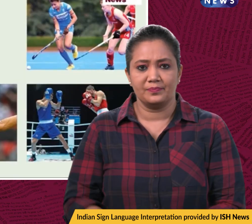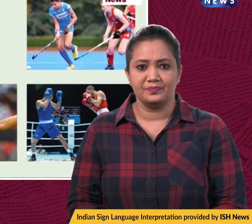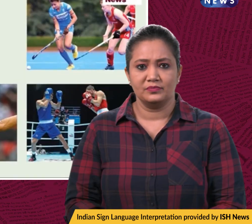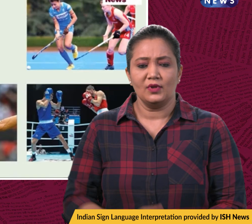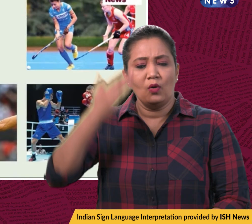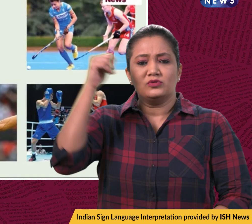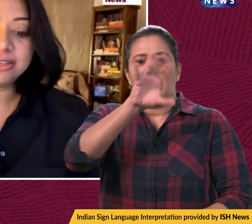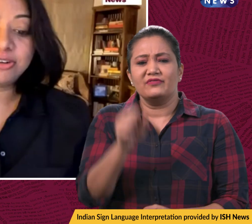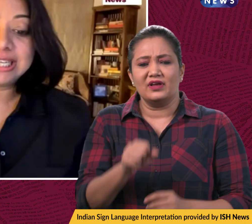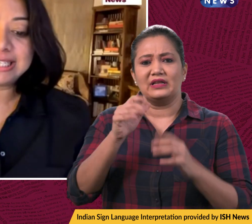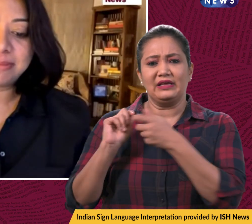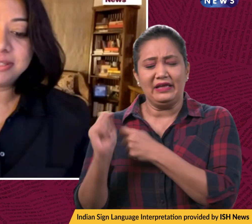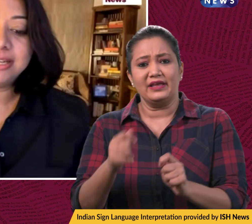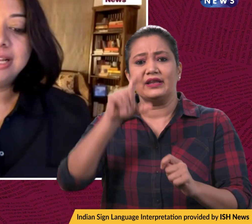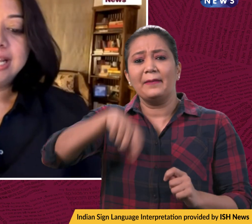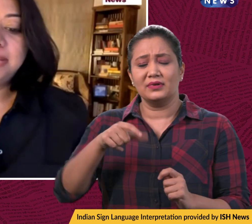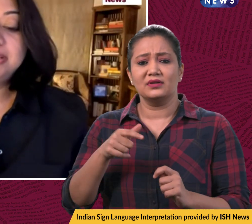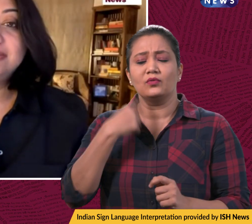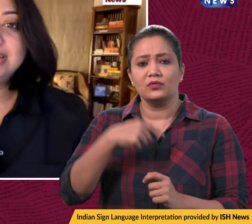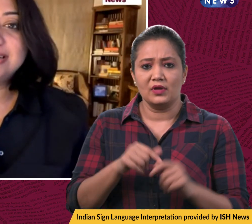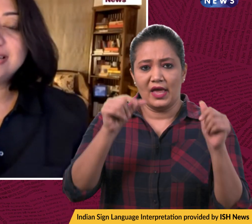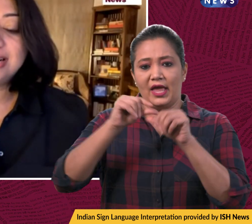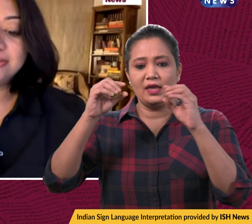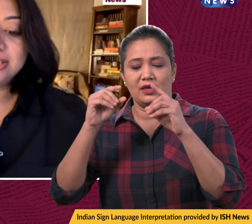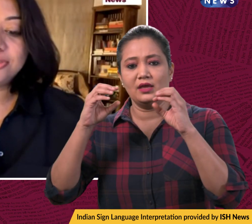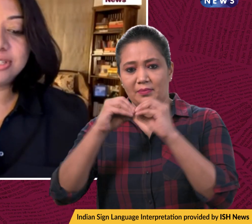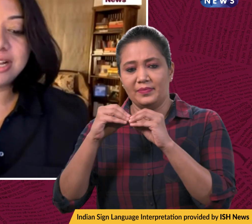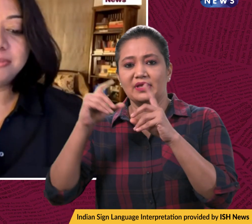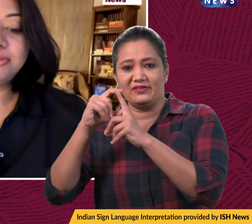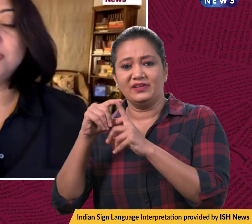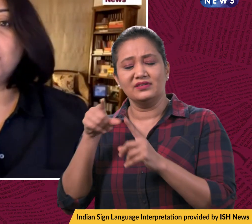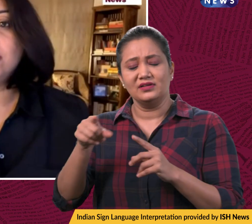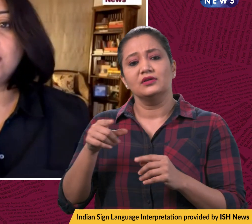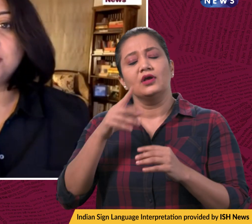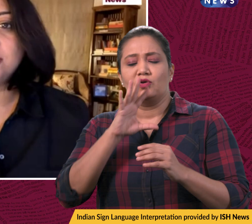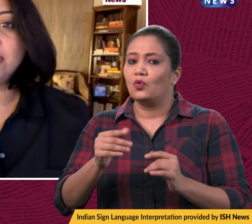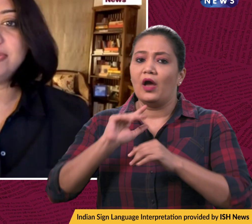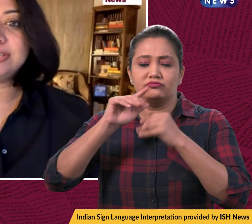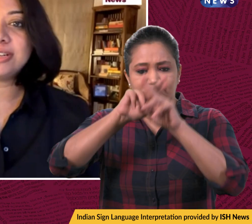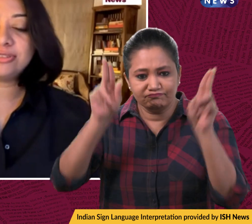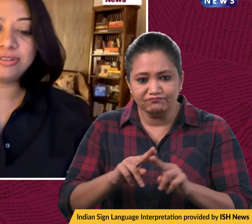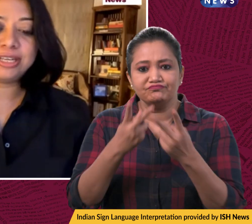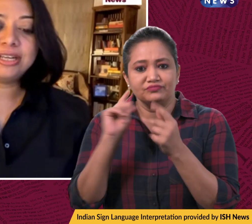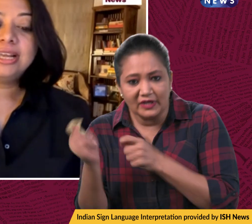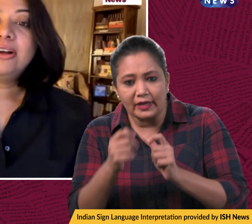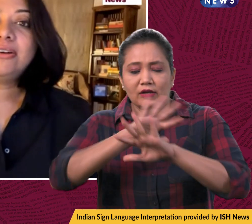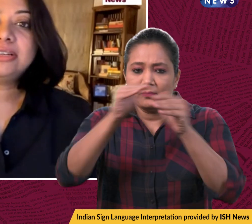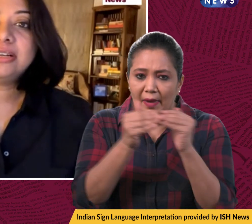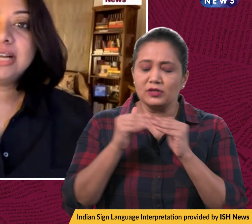Former South African cricket captain A.B. de Villiers has announced his retirement from all forms of international